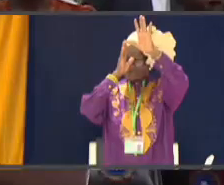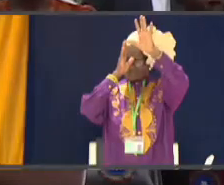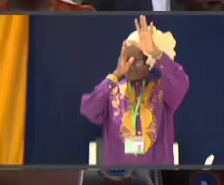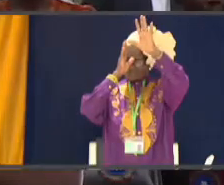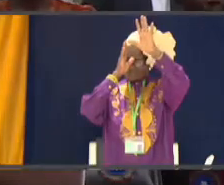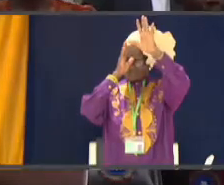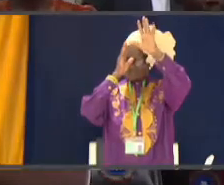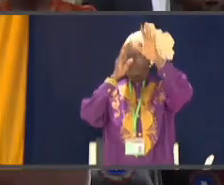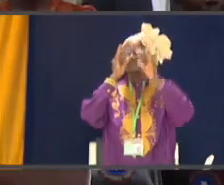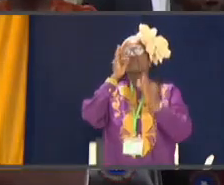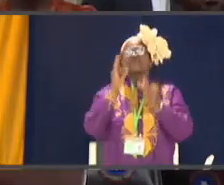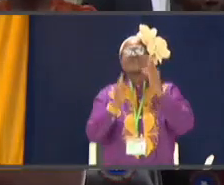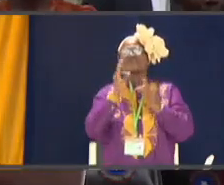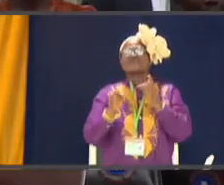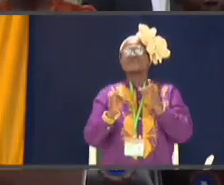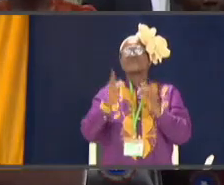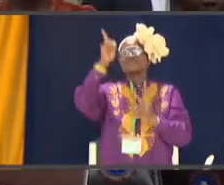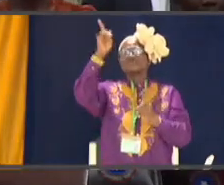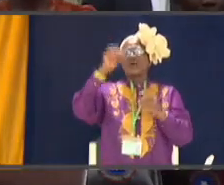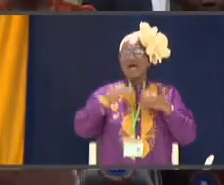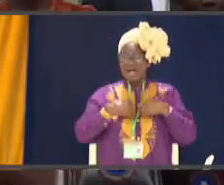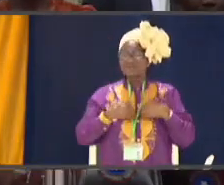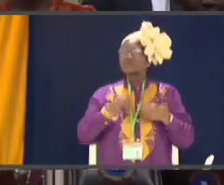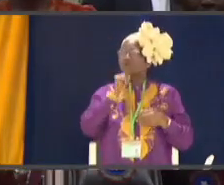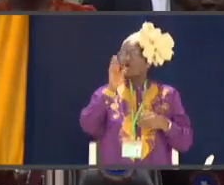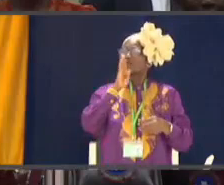if you have not been in control,